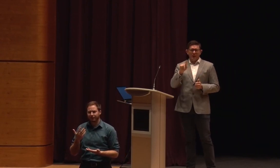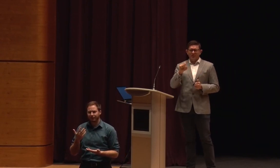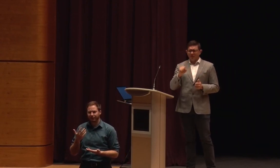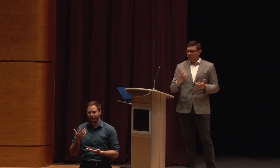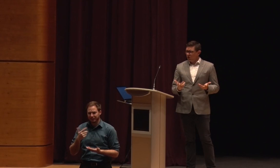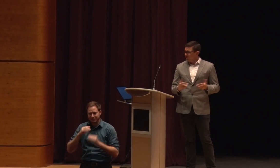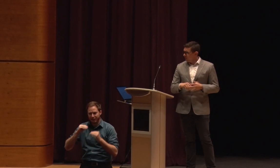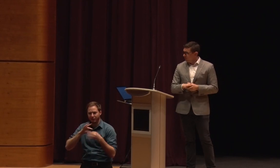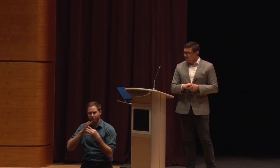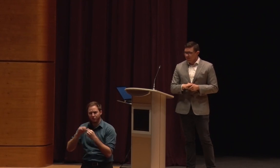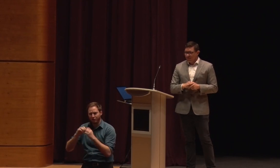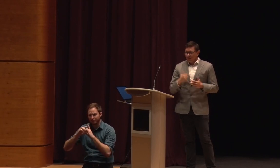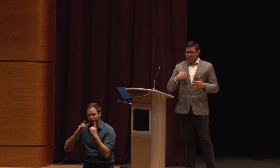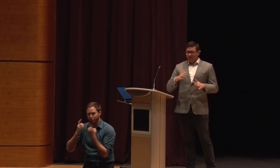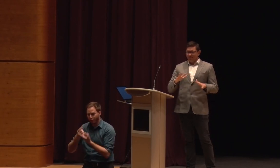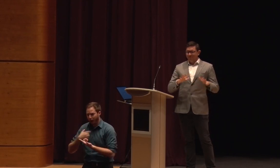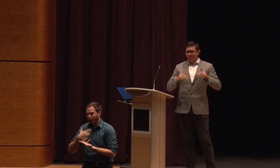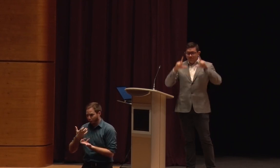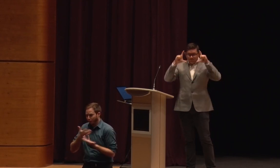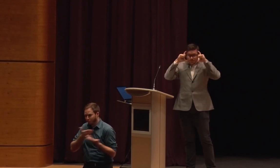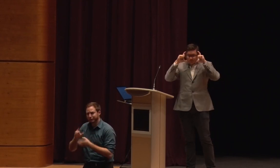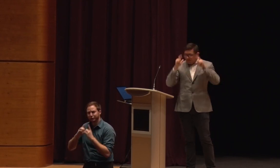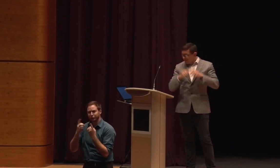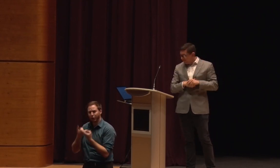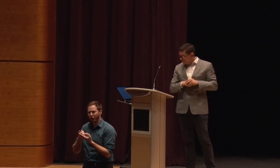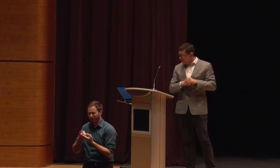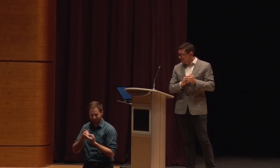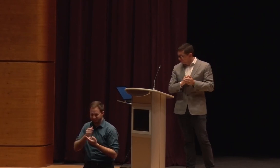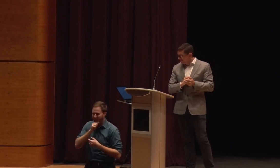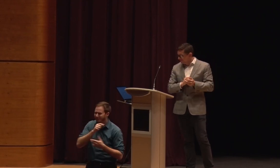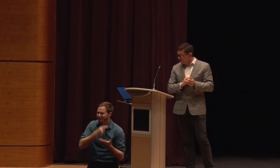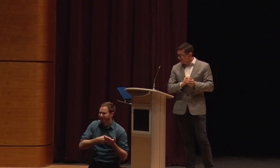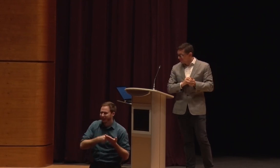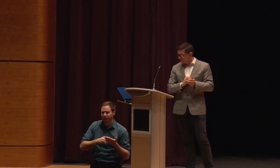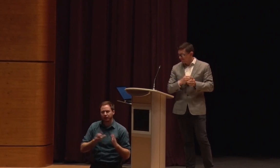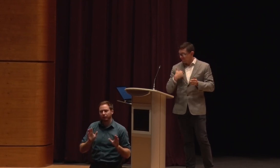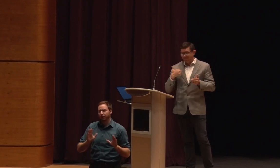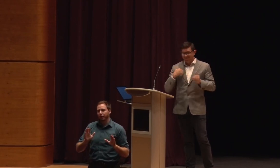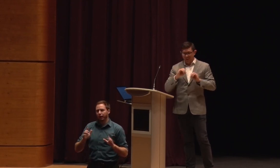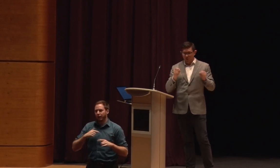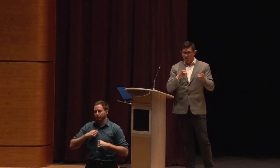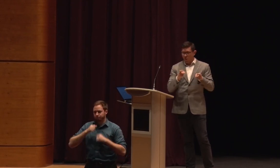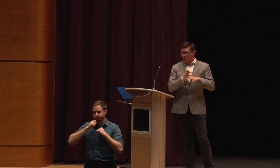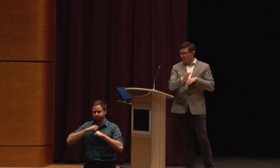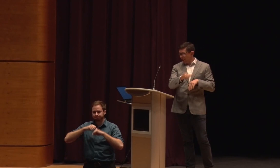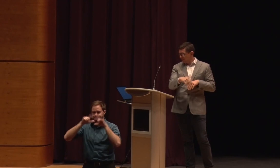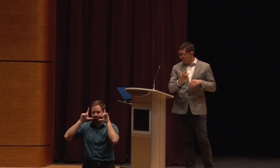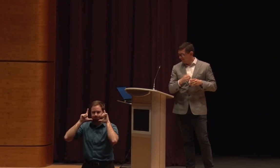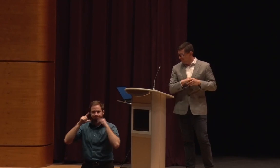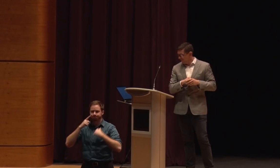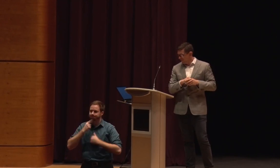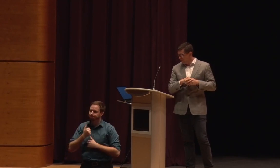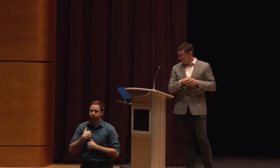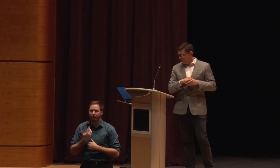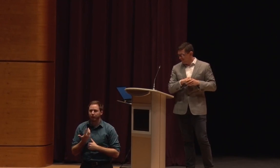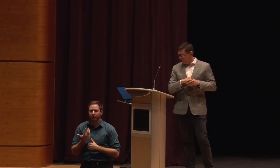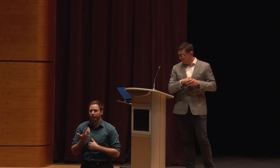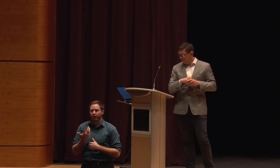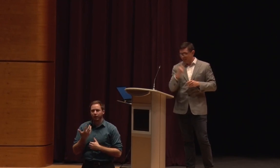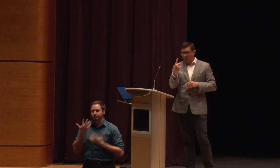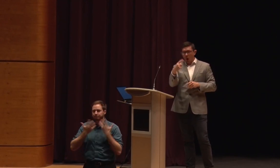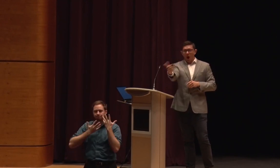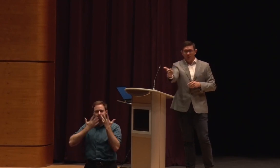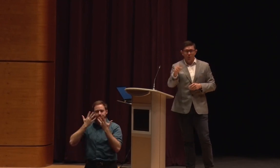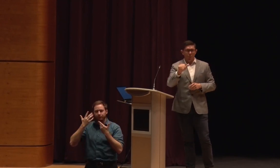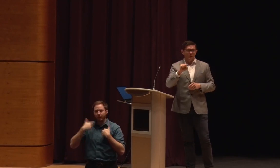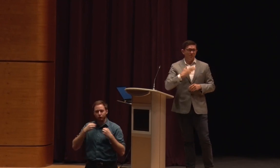It had nothing to do with the donuts. So, you know, I was just red-faced at that moment, just caught off guard, and I had no